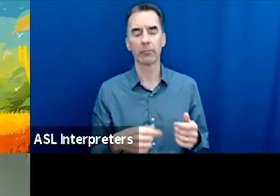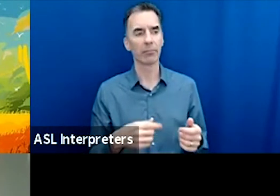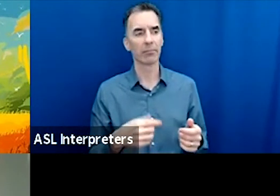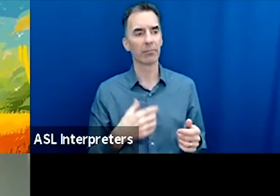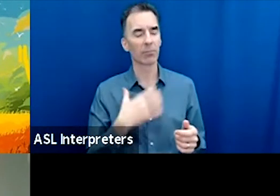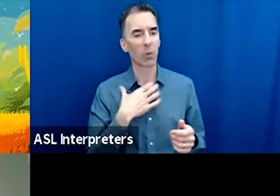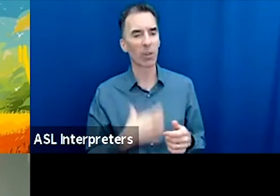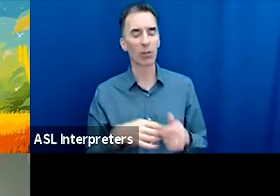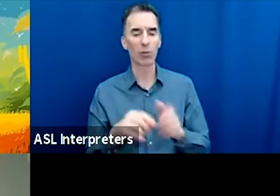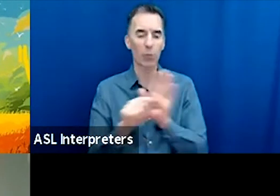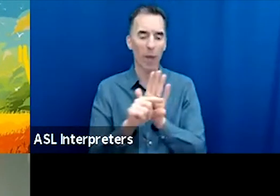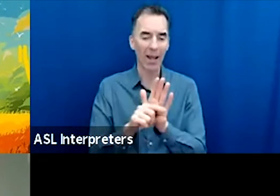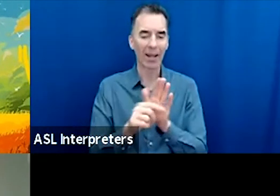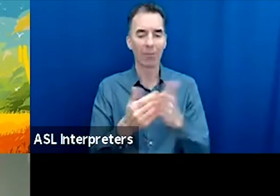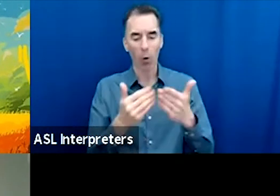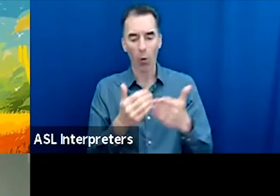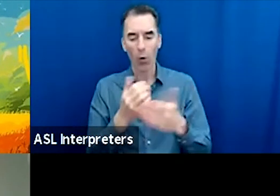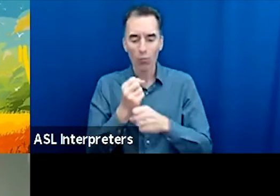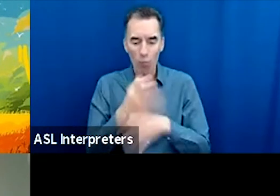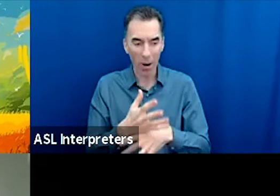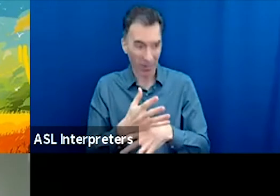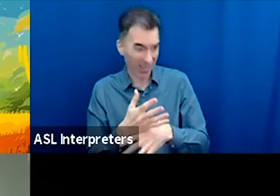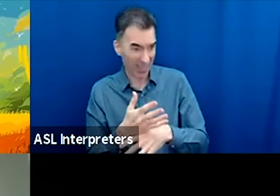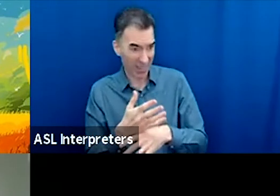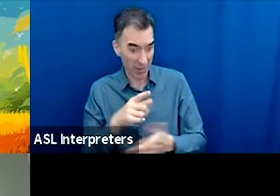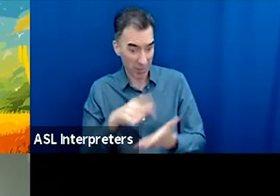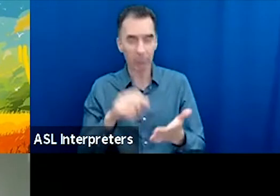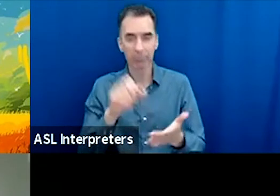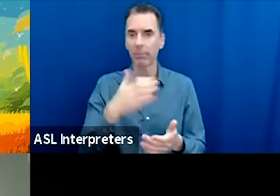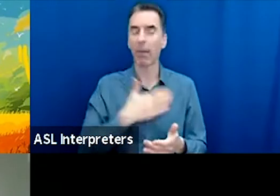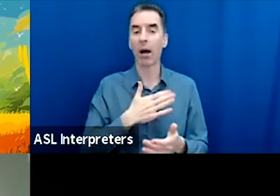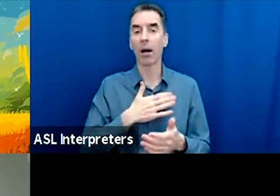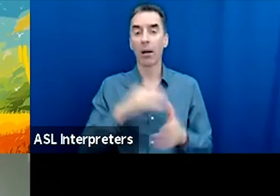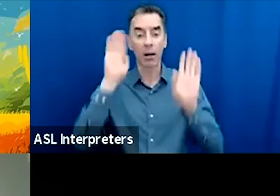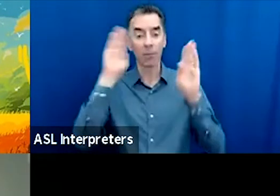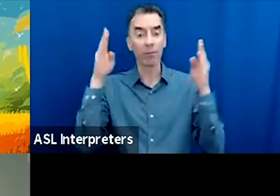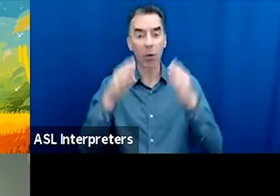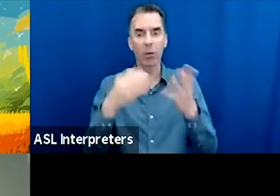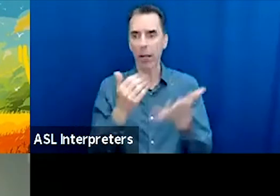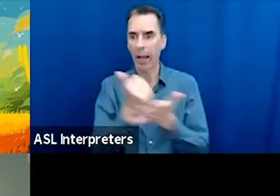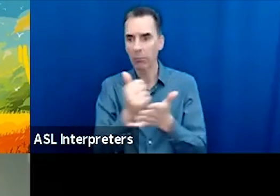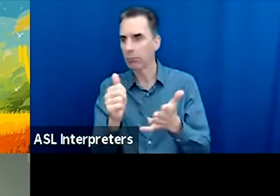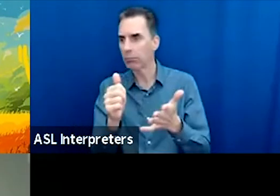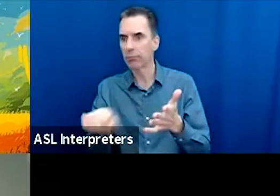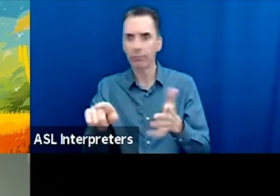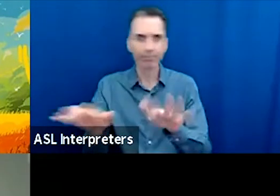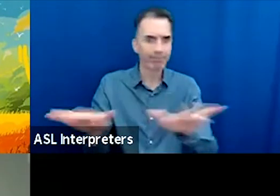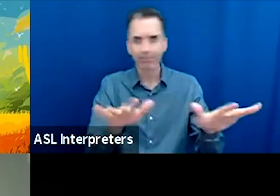prep, it is my primary focus and I really want to get everybody organized and